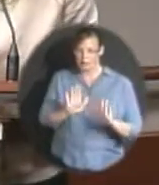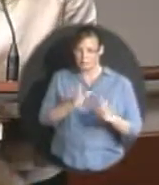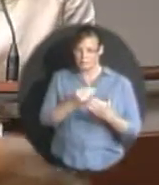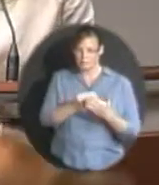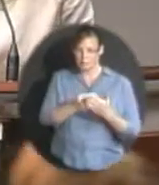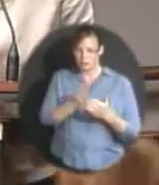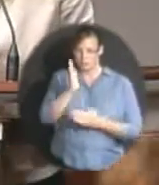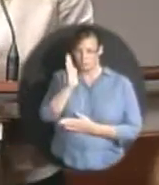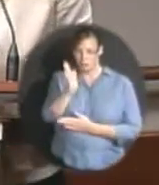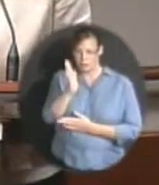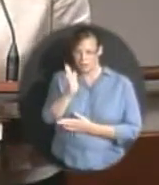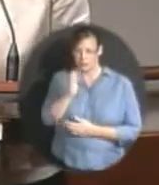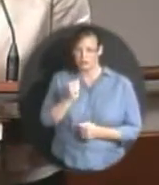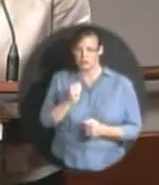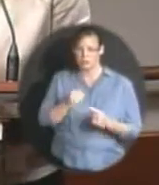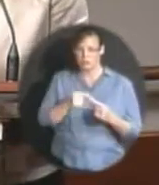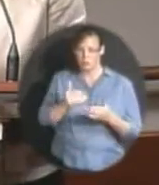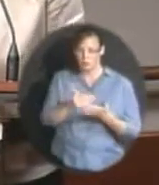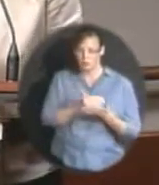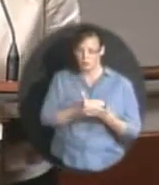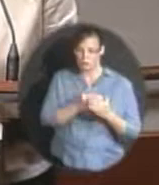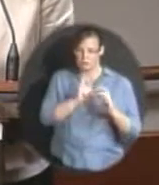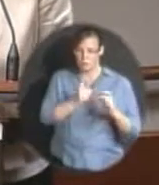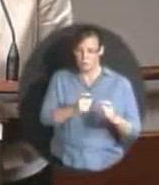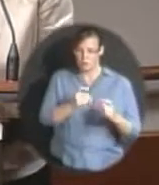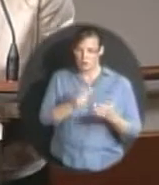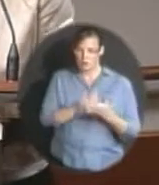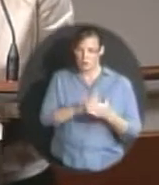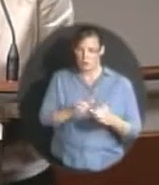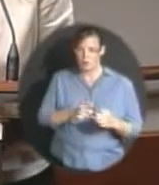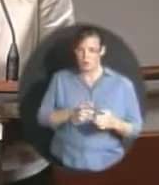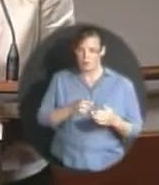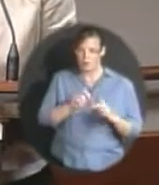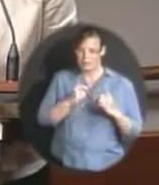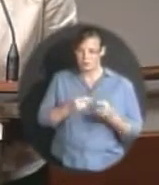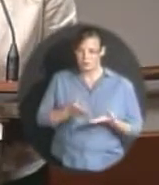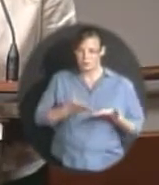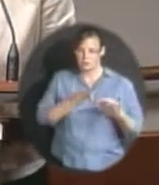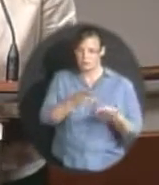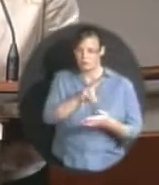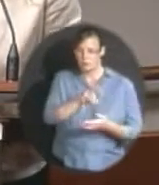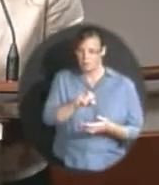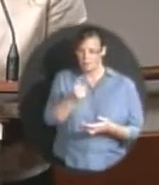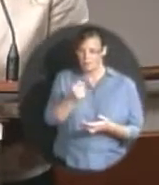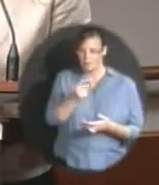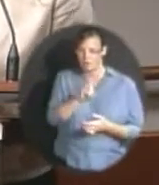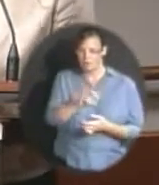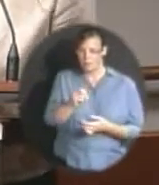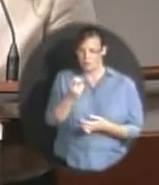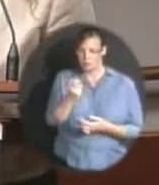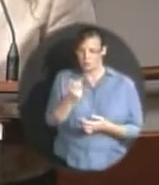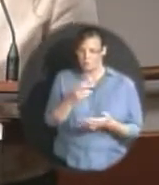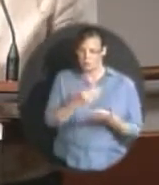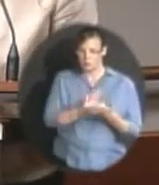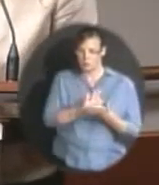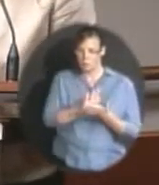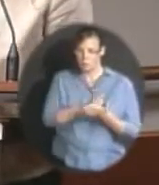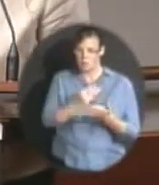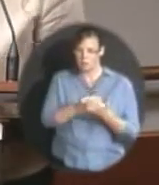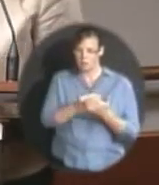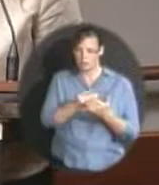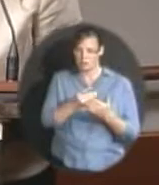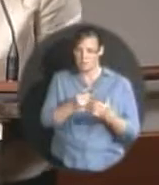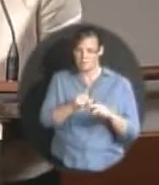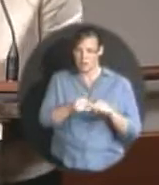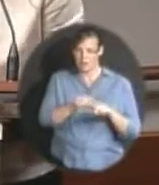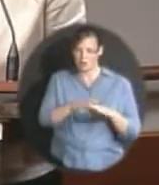budget presentation. To earn this award, the school district submitted its 2011-12 budget for a rigorous review based on stringent criteria.